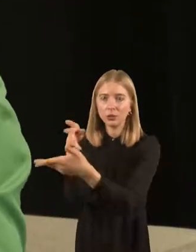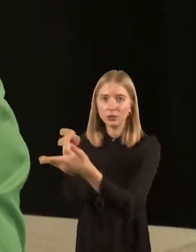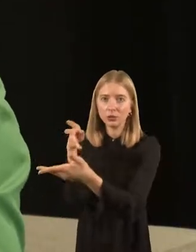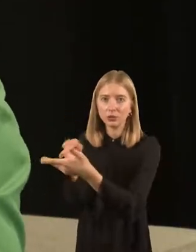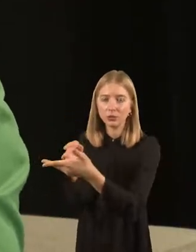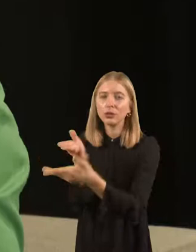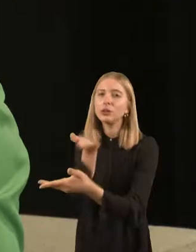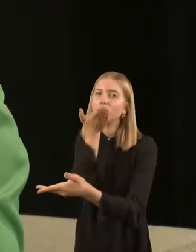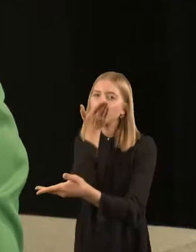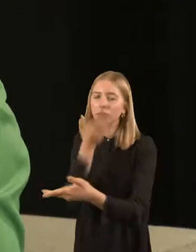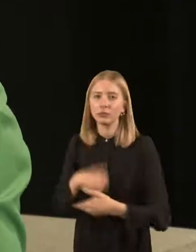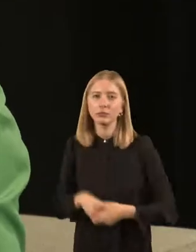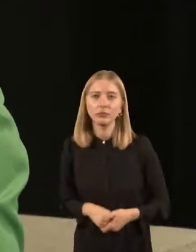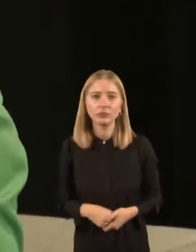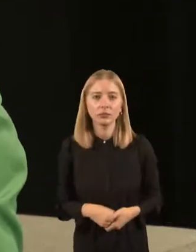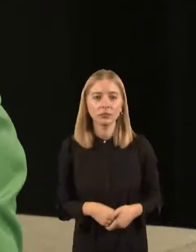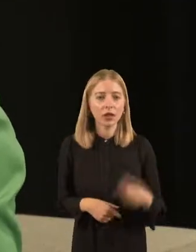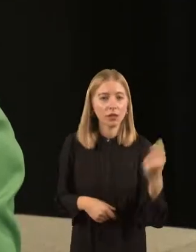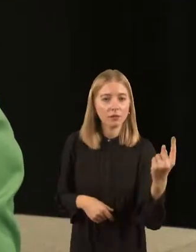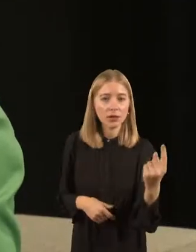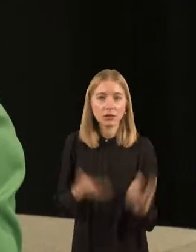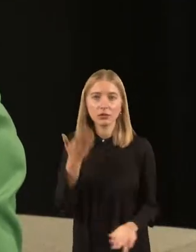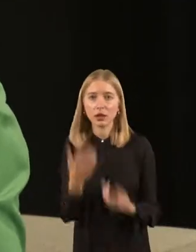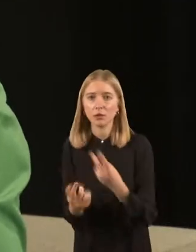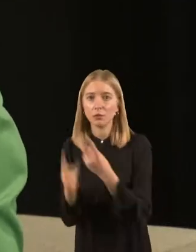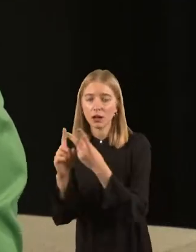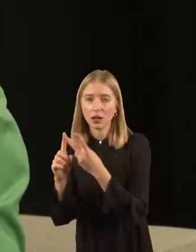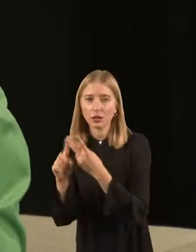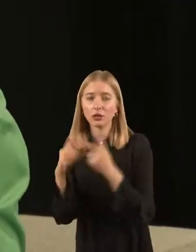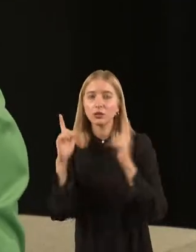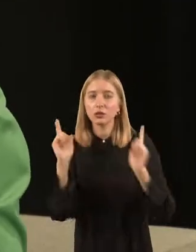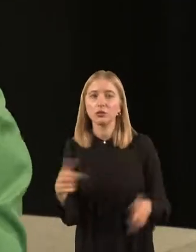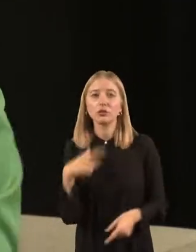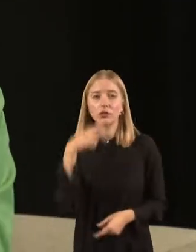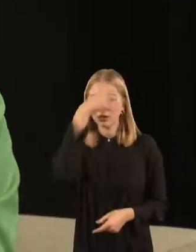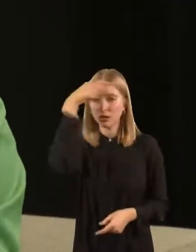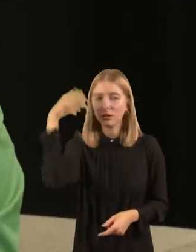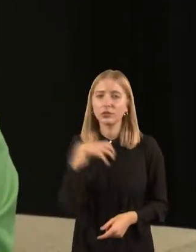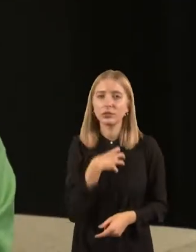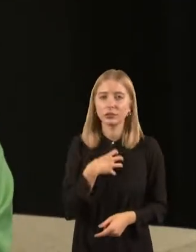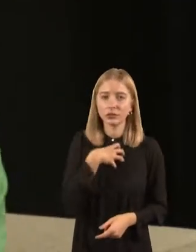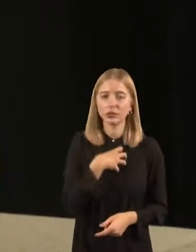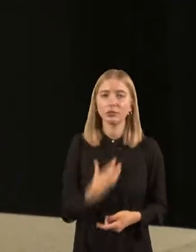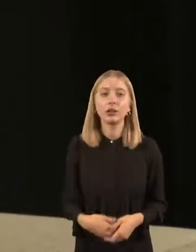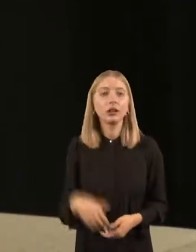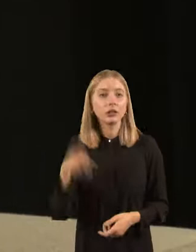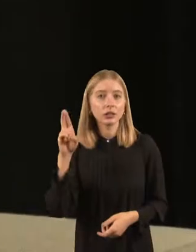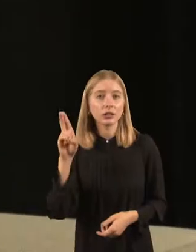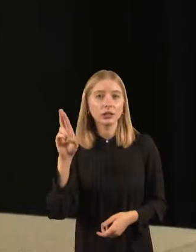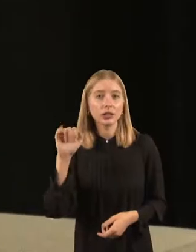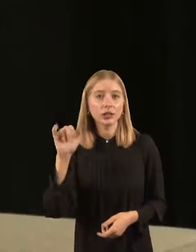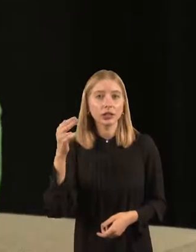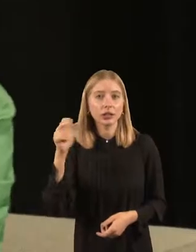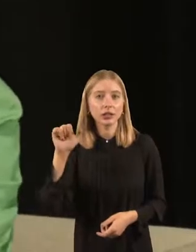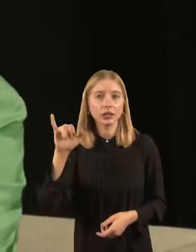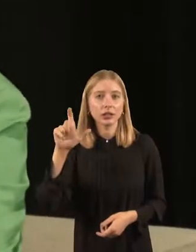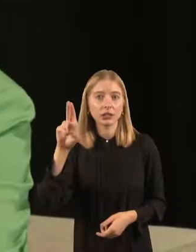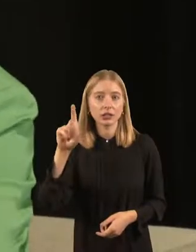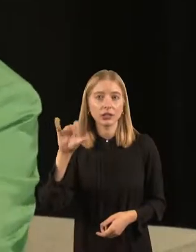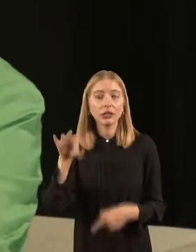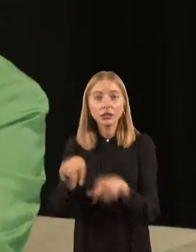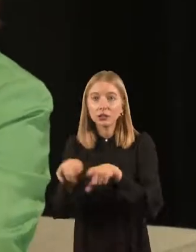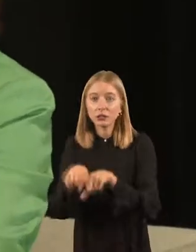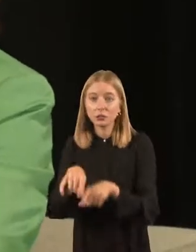to introduce a strict border control. And for and both these ways are of